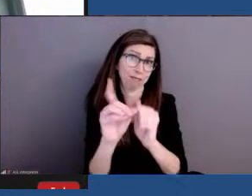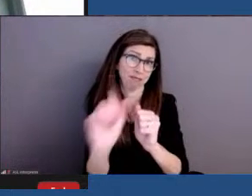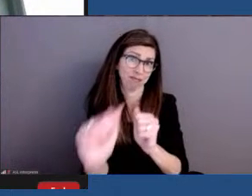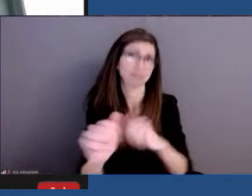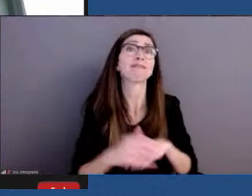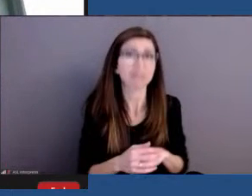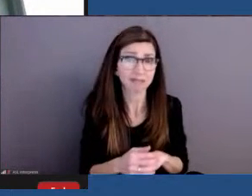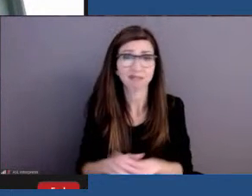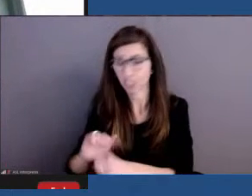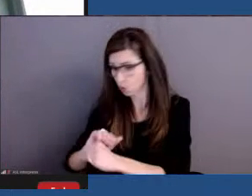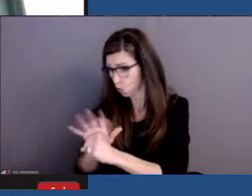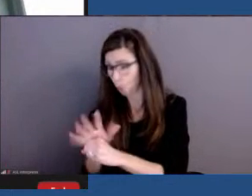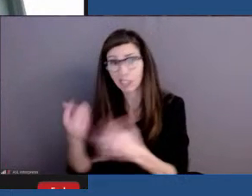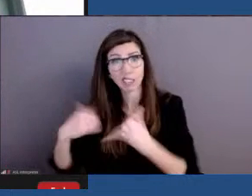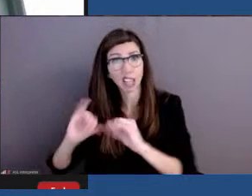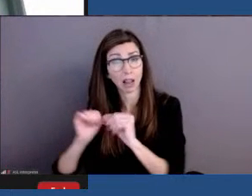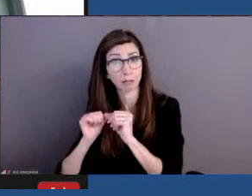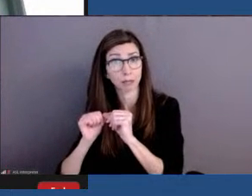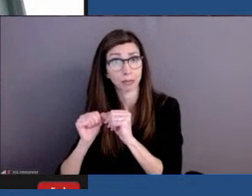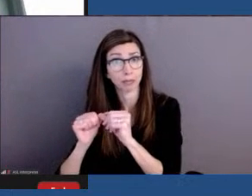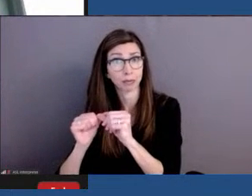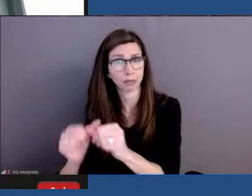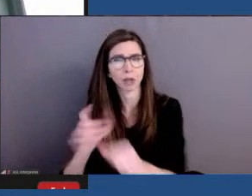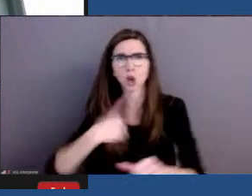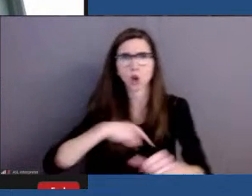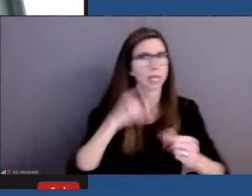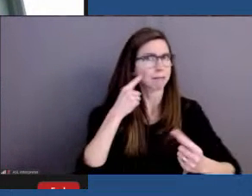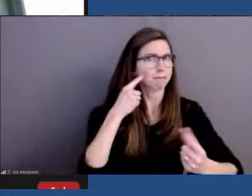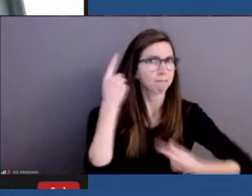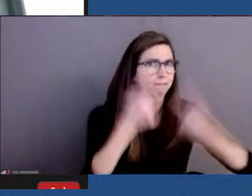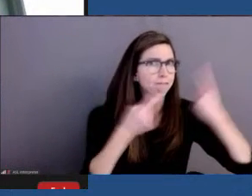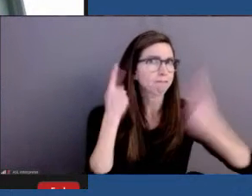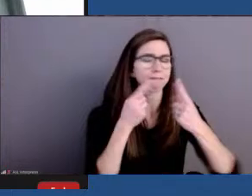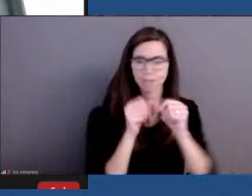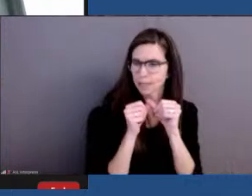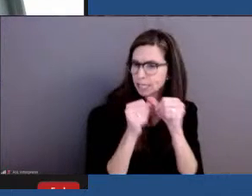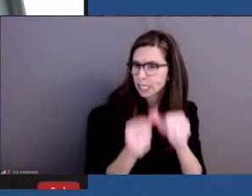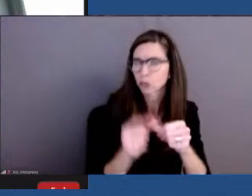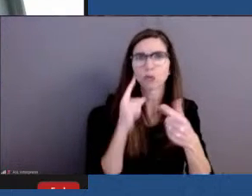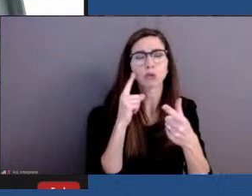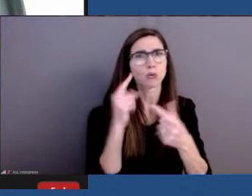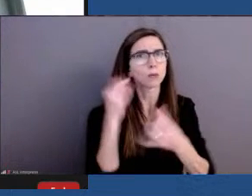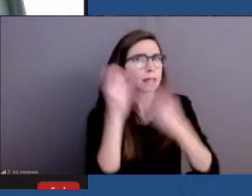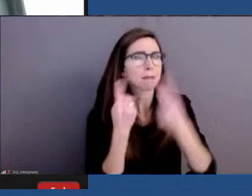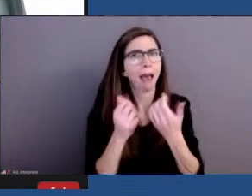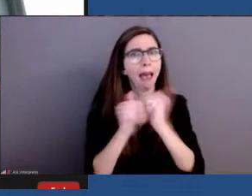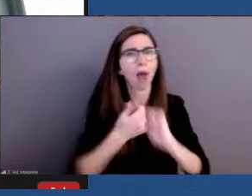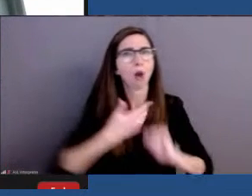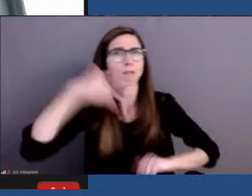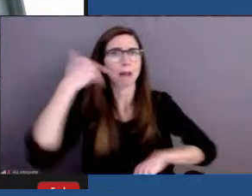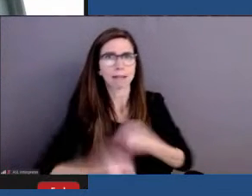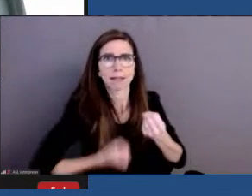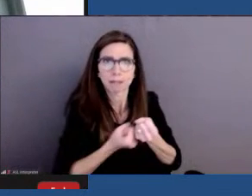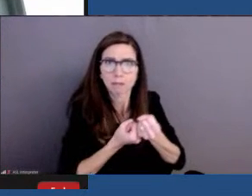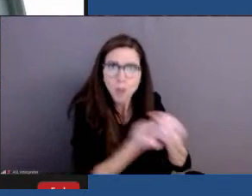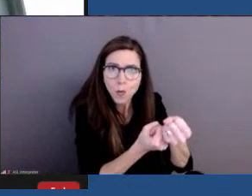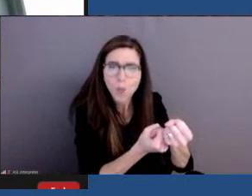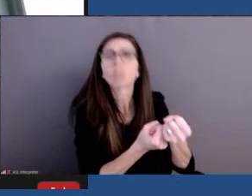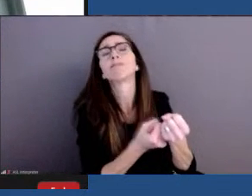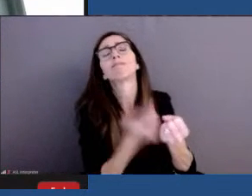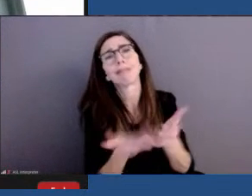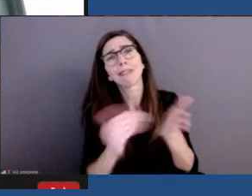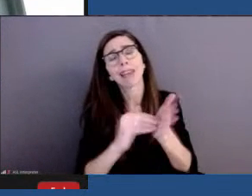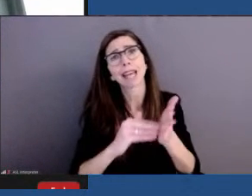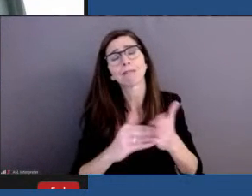pandemic continues to evolve, we'll continue to look for ways to support persons with disabilities in our communities. My sincere thanks to